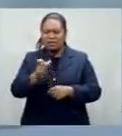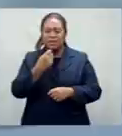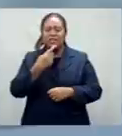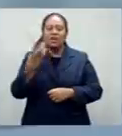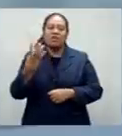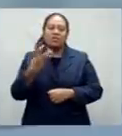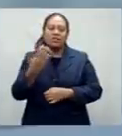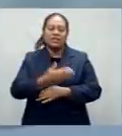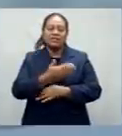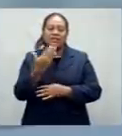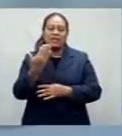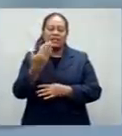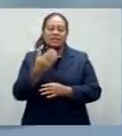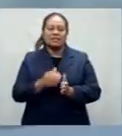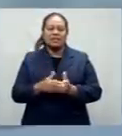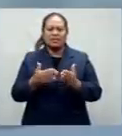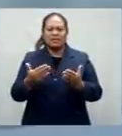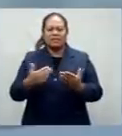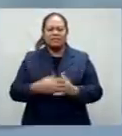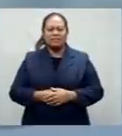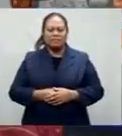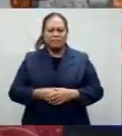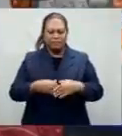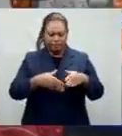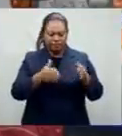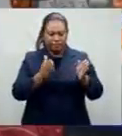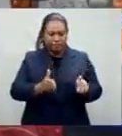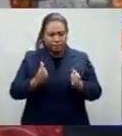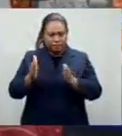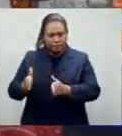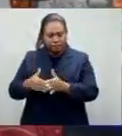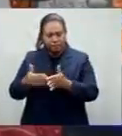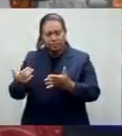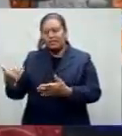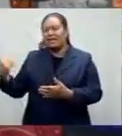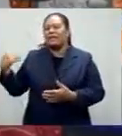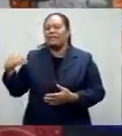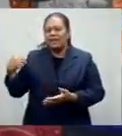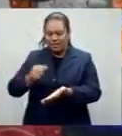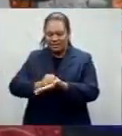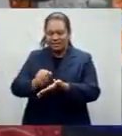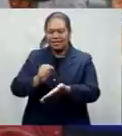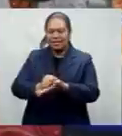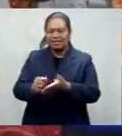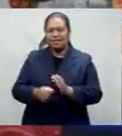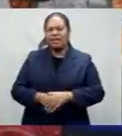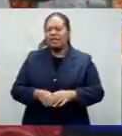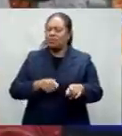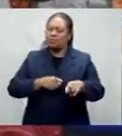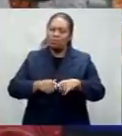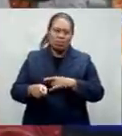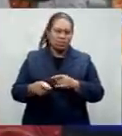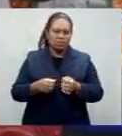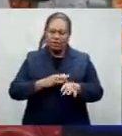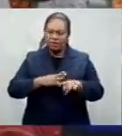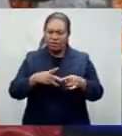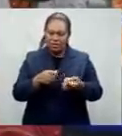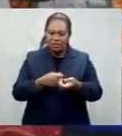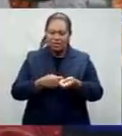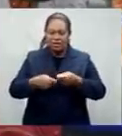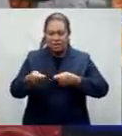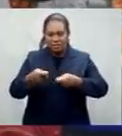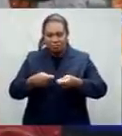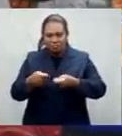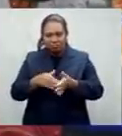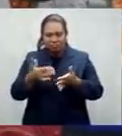days containment zone in Suva in April this year further impacted sales, considering some of their major retail operations of the